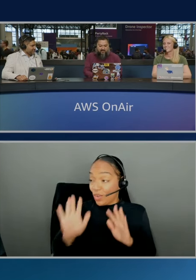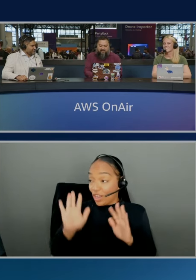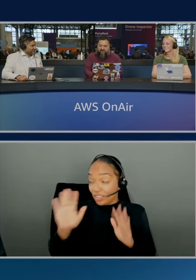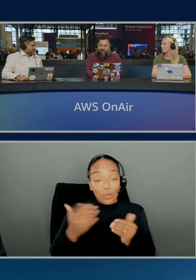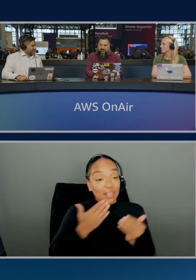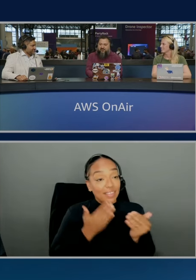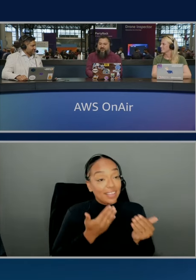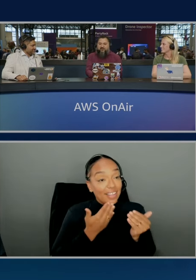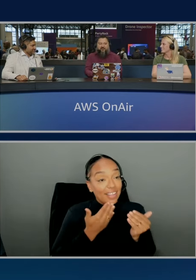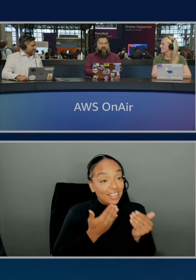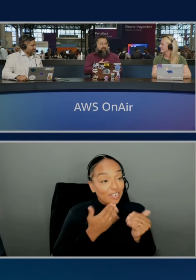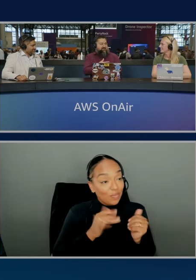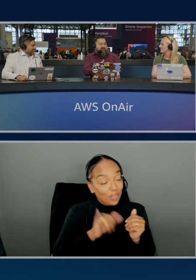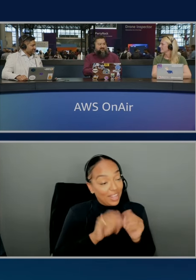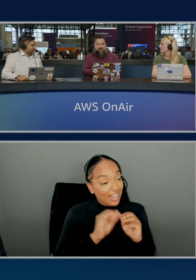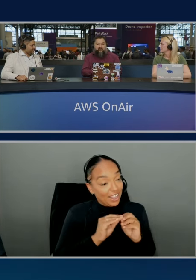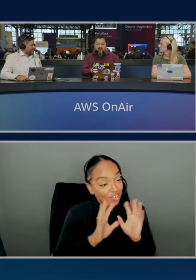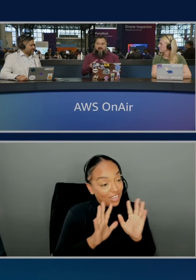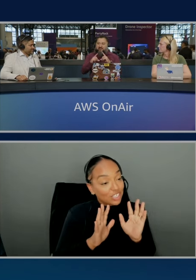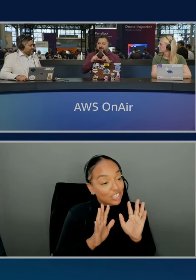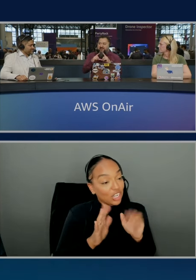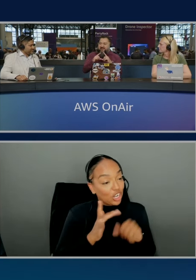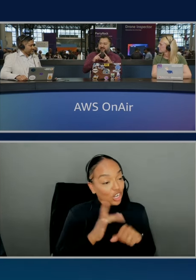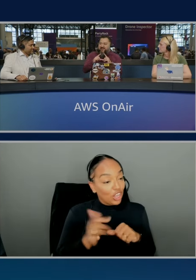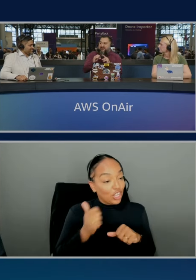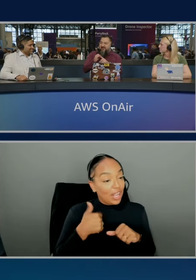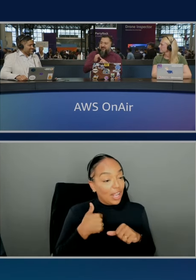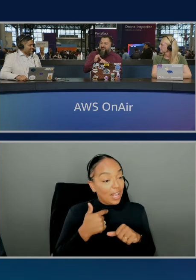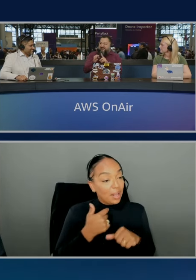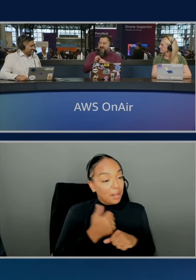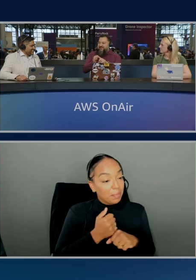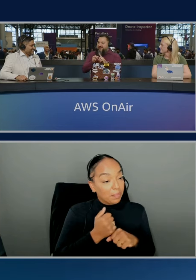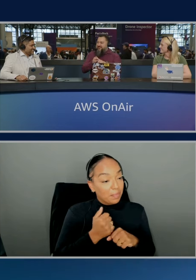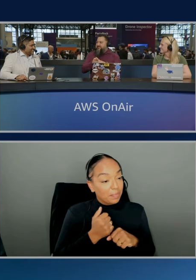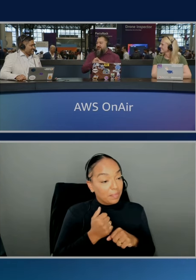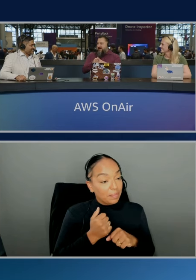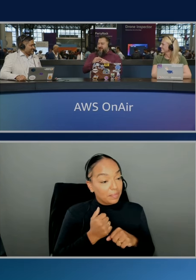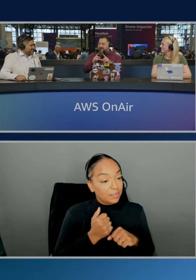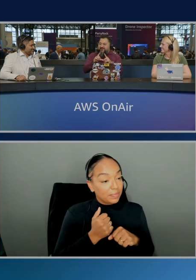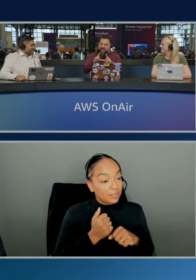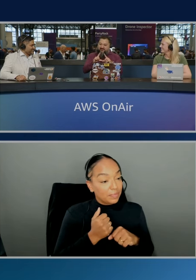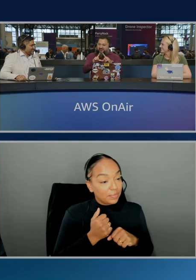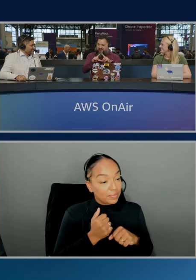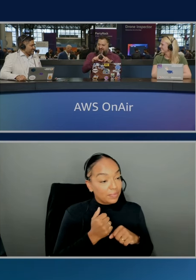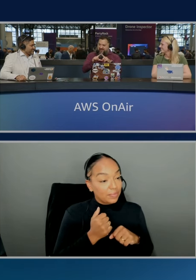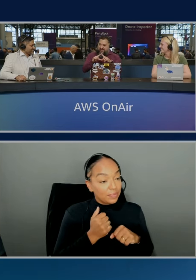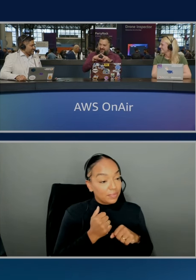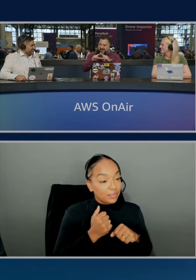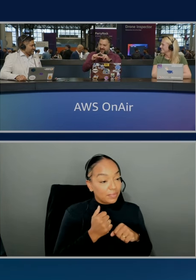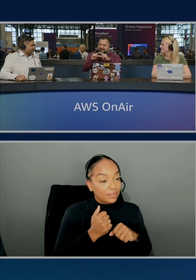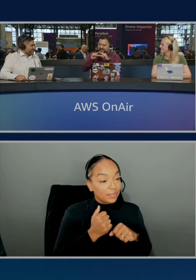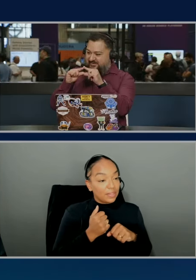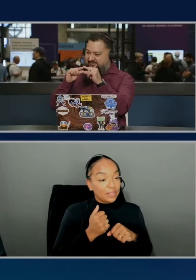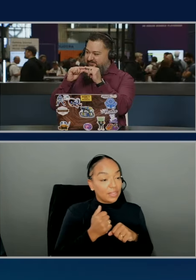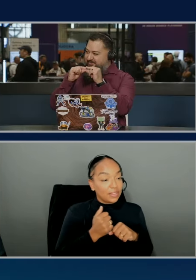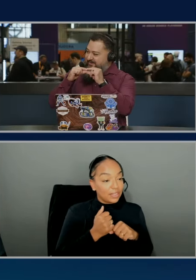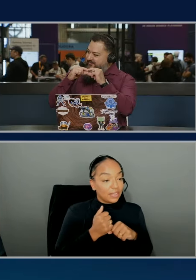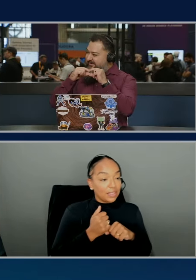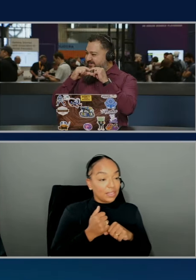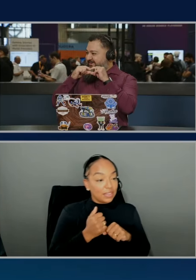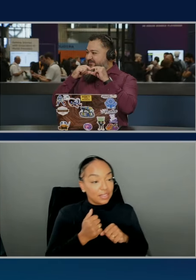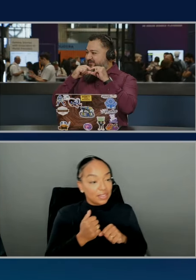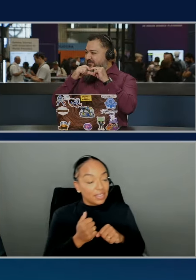for that bit of clarification. Earlier I made the example about the good, fast, and cheap triangle. It sounds like we're actually kind of making it more